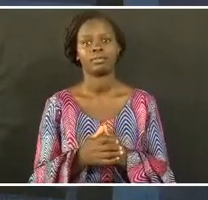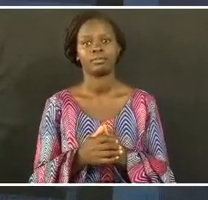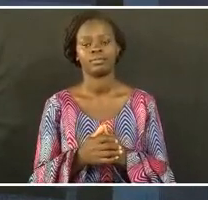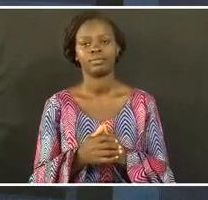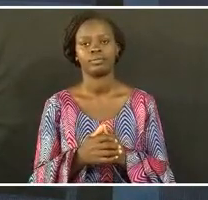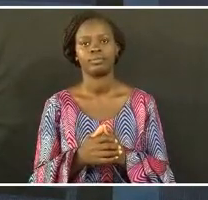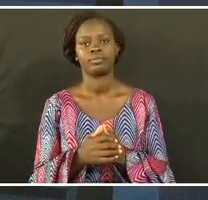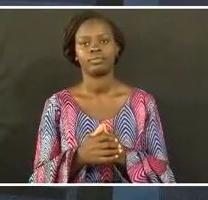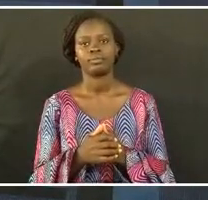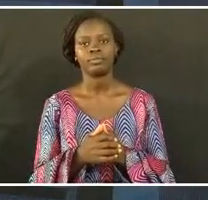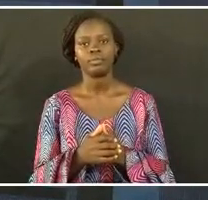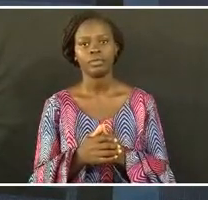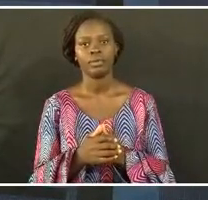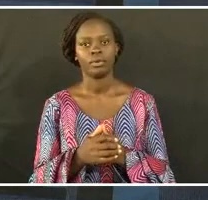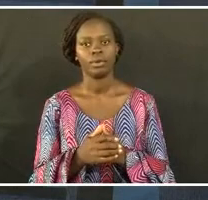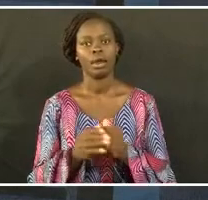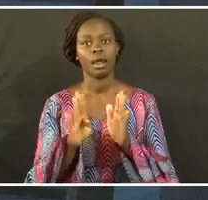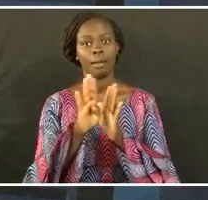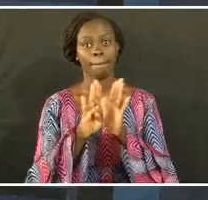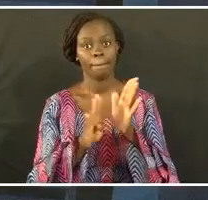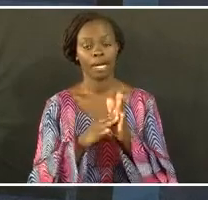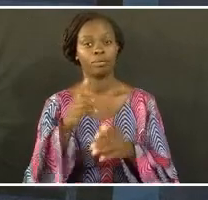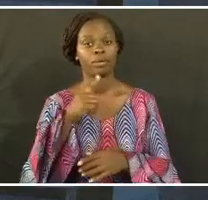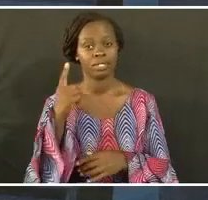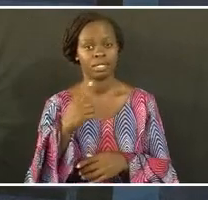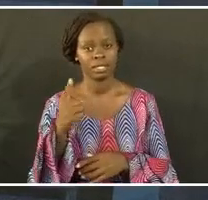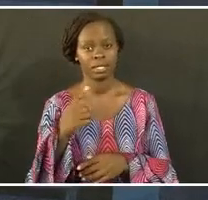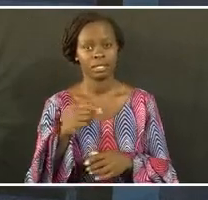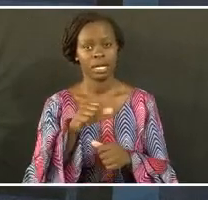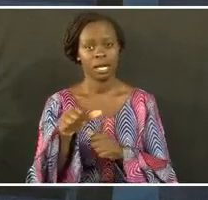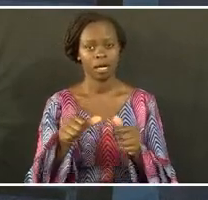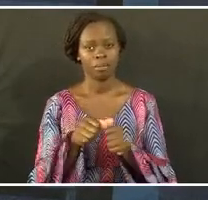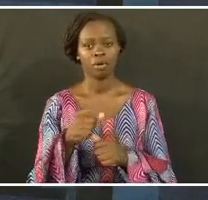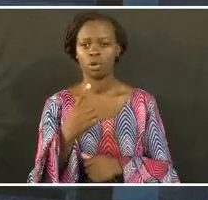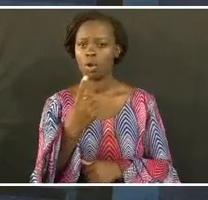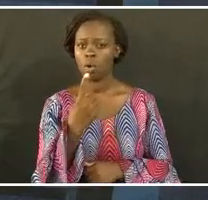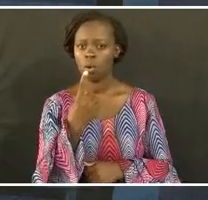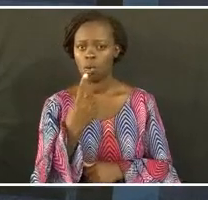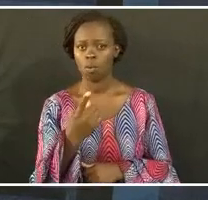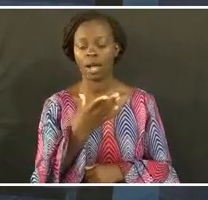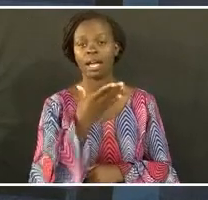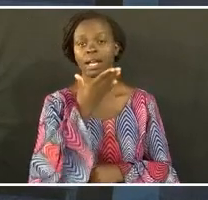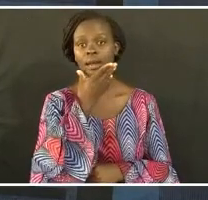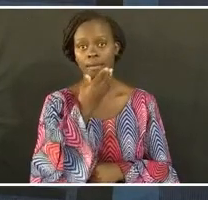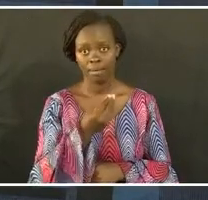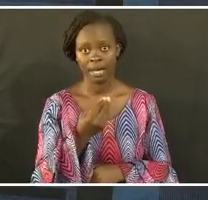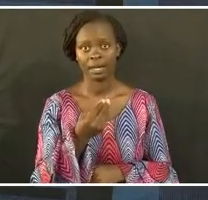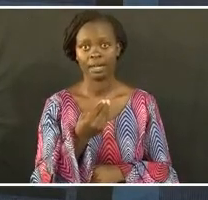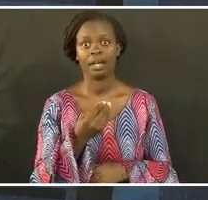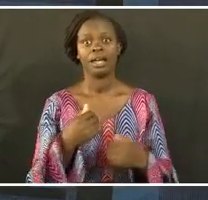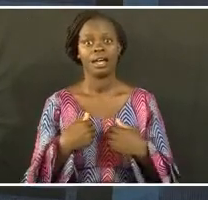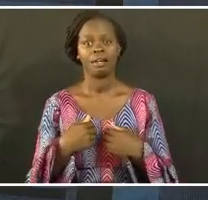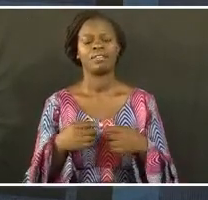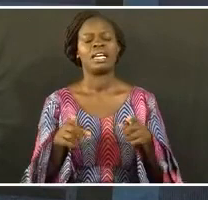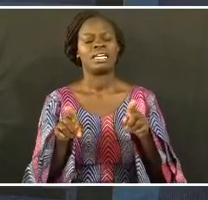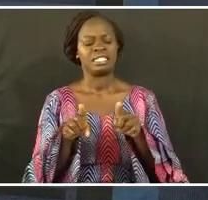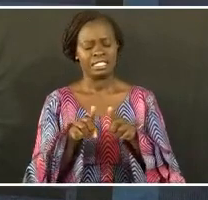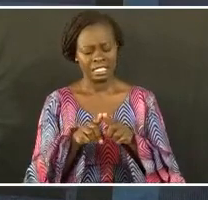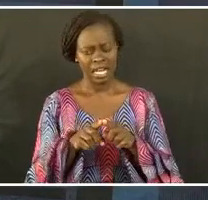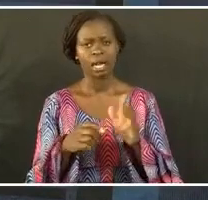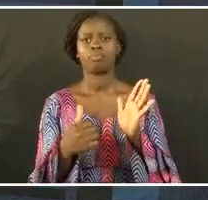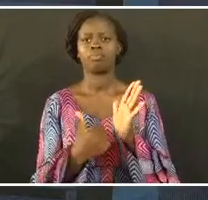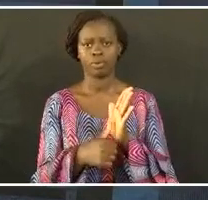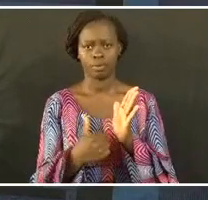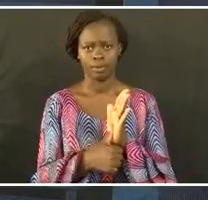Now, the Bible tells us of one man who had the same problem as you and me. And